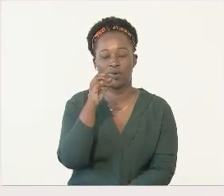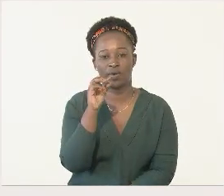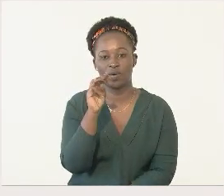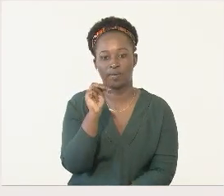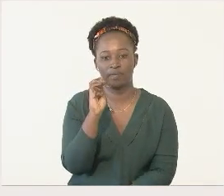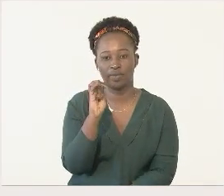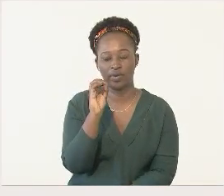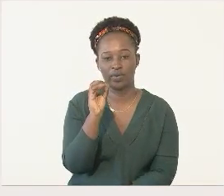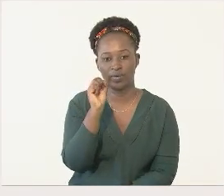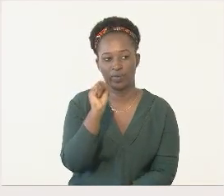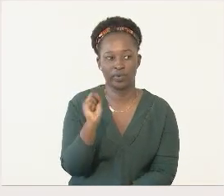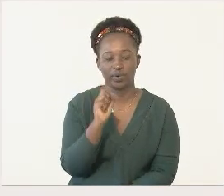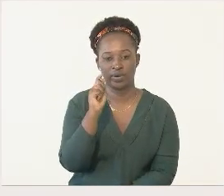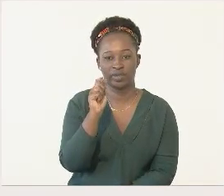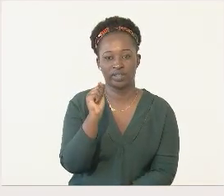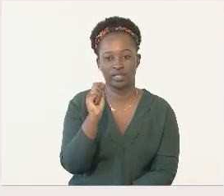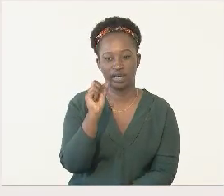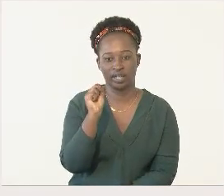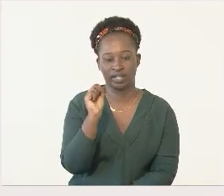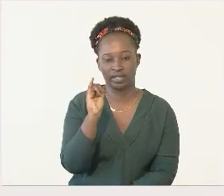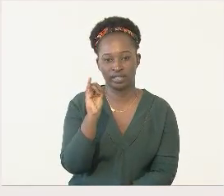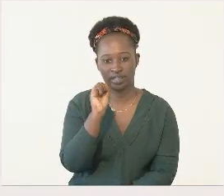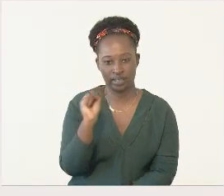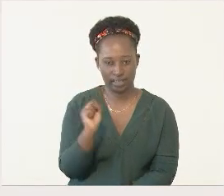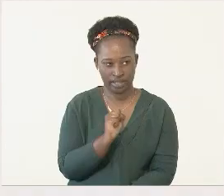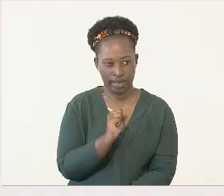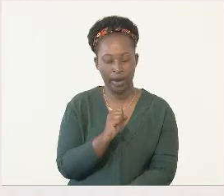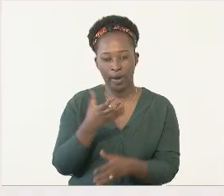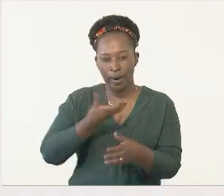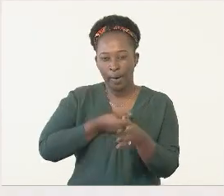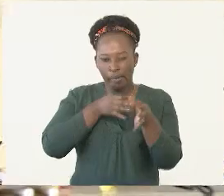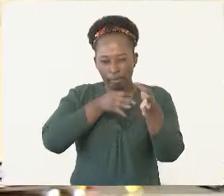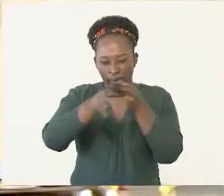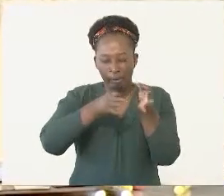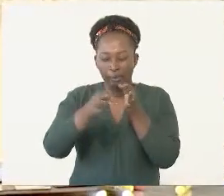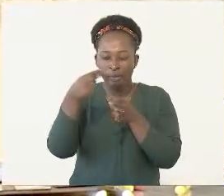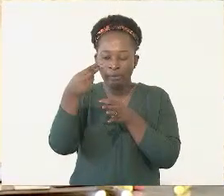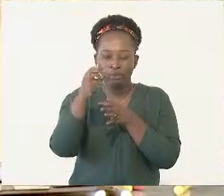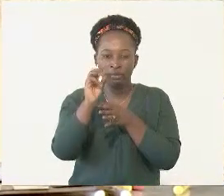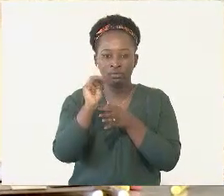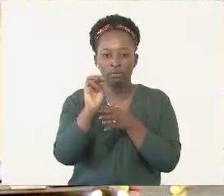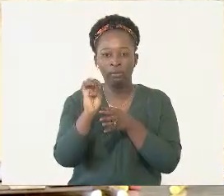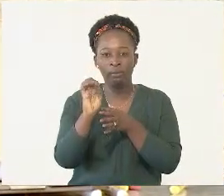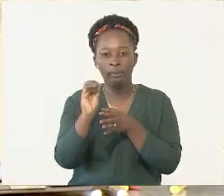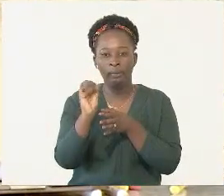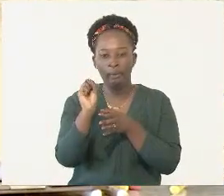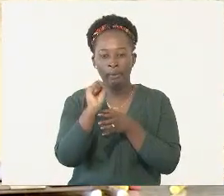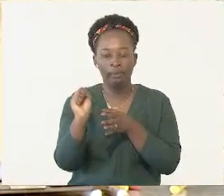the word homeostasis, and we have its definition. What is